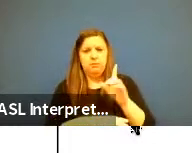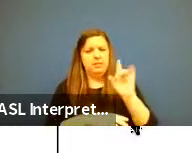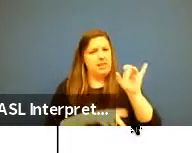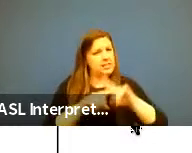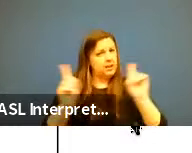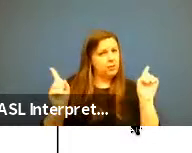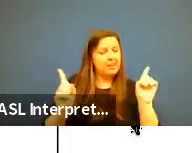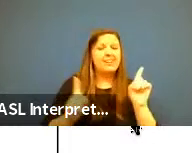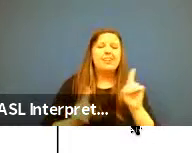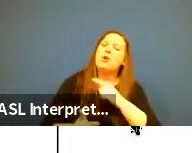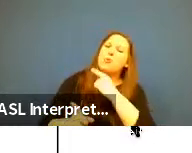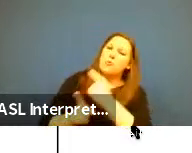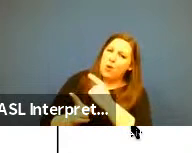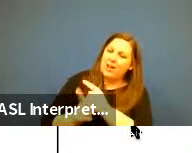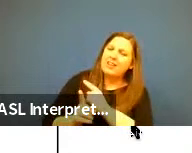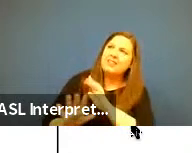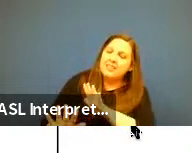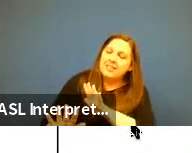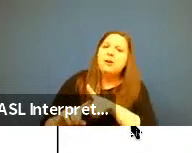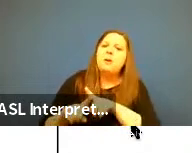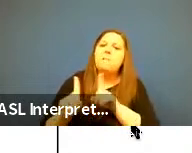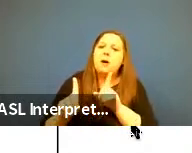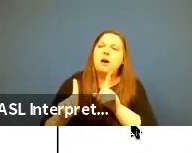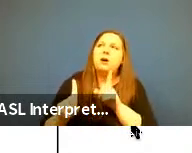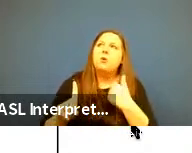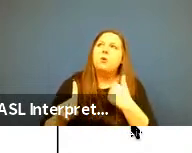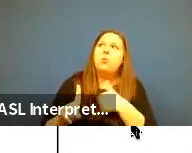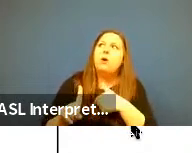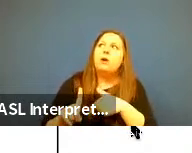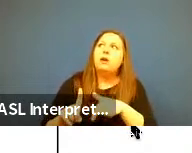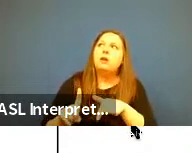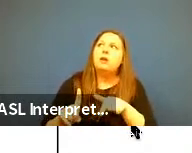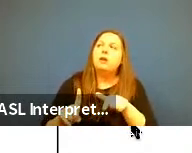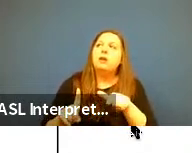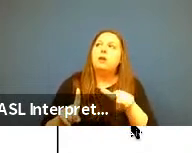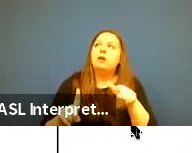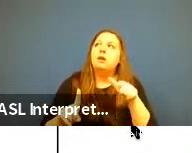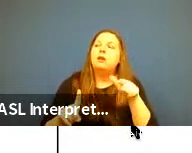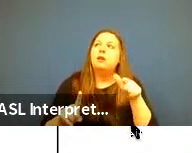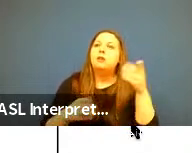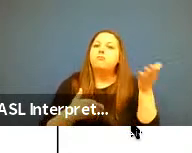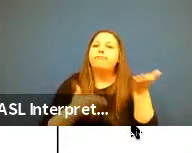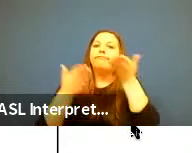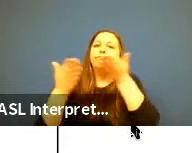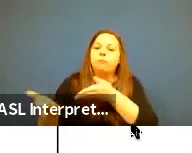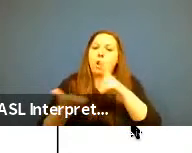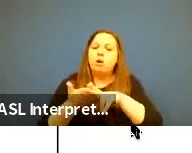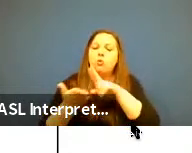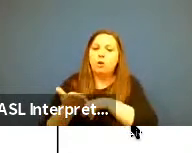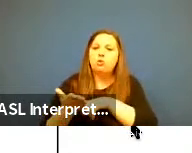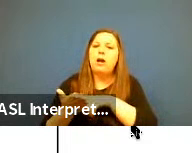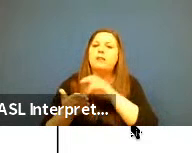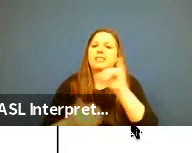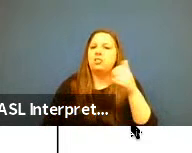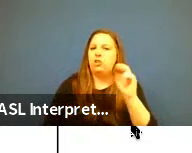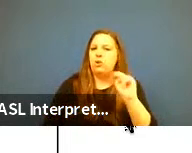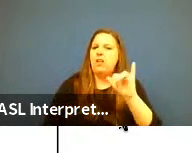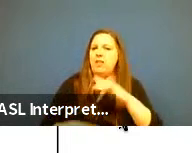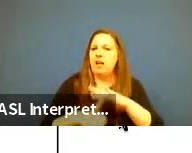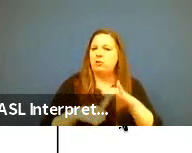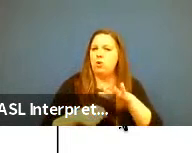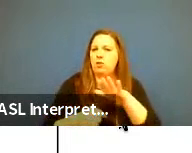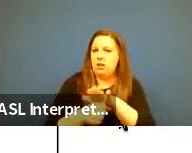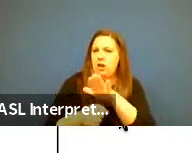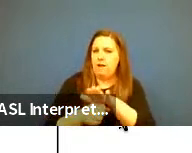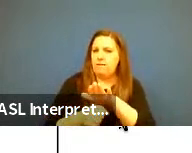You're right, but we did, we took contracts to you in January, and that's early enough. That's when we used to give you